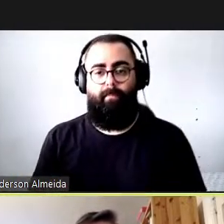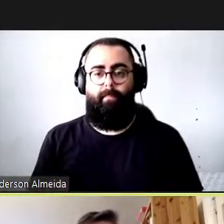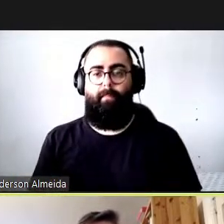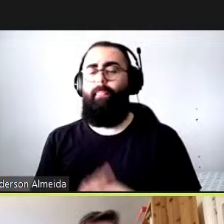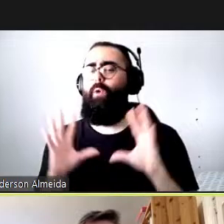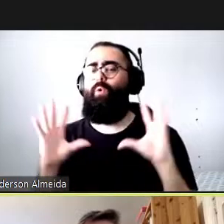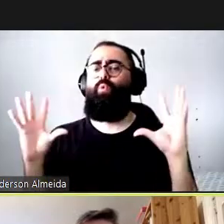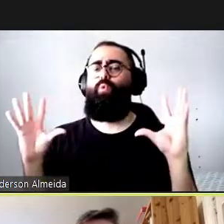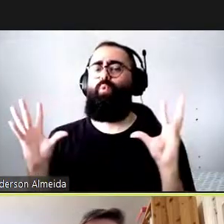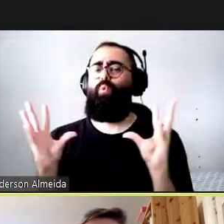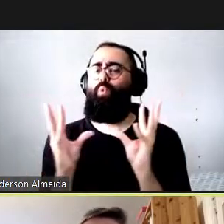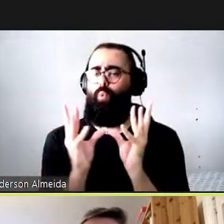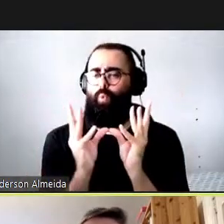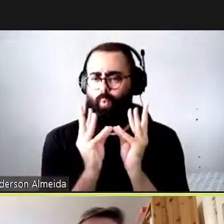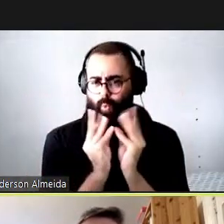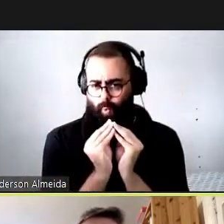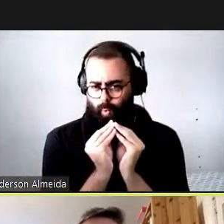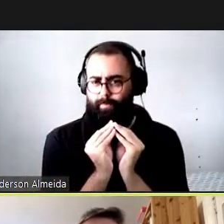So to sum things up,